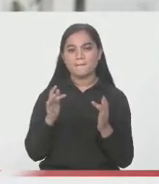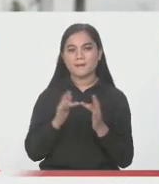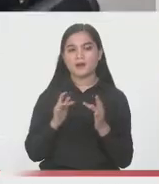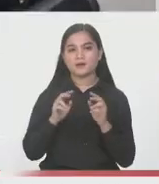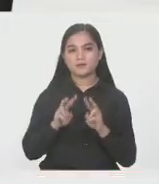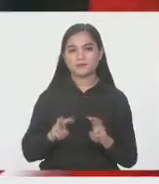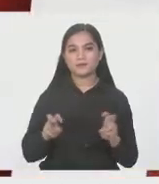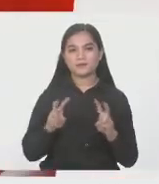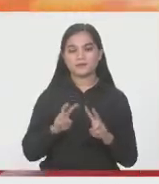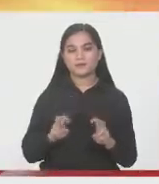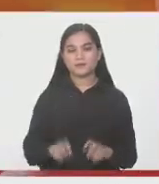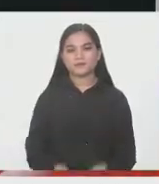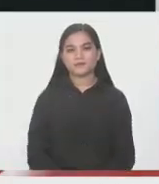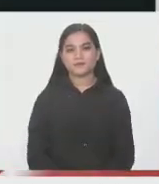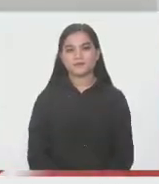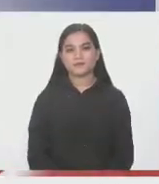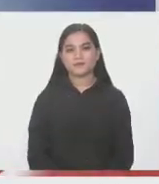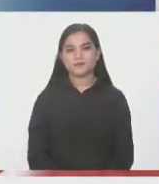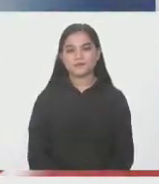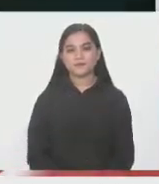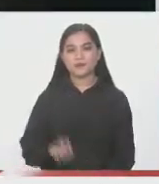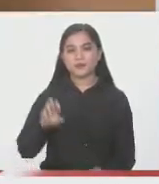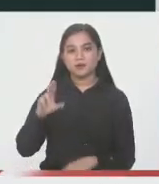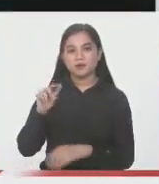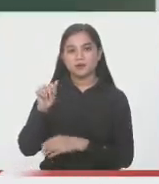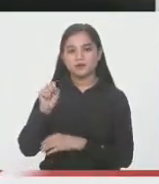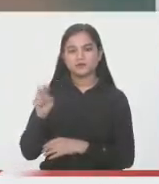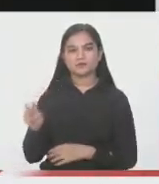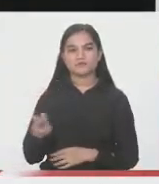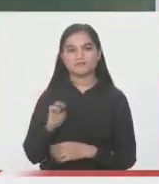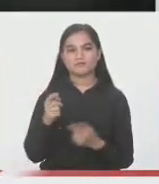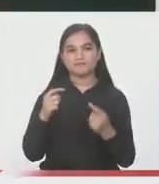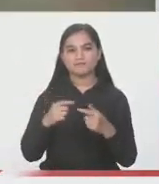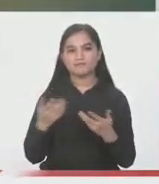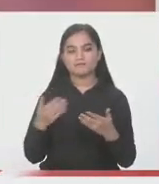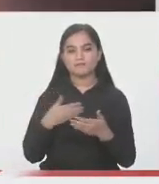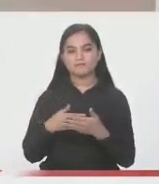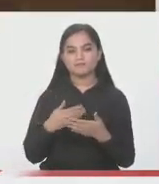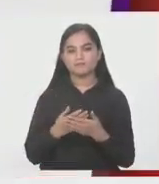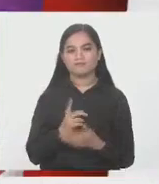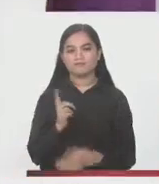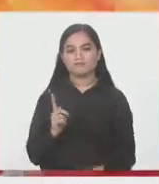investigation. The Eras Tour is coming to screens near you.